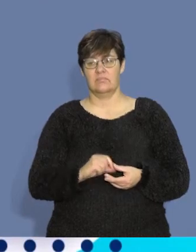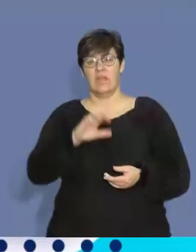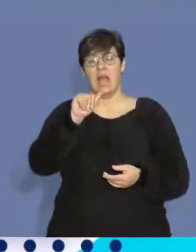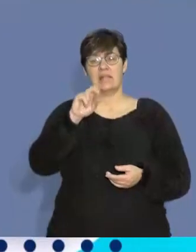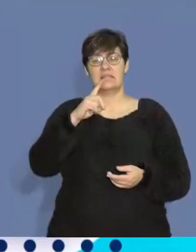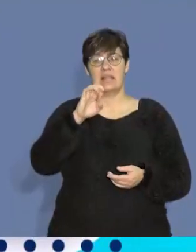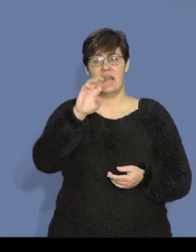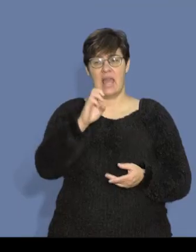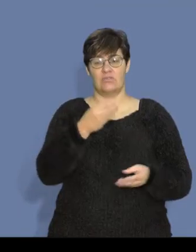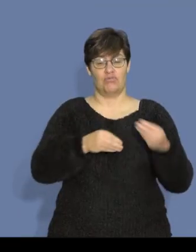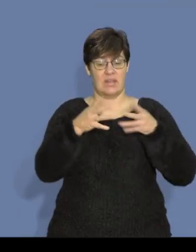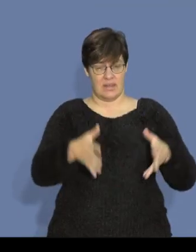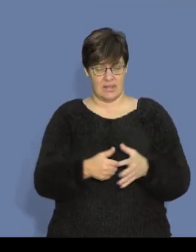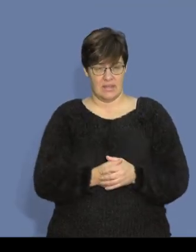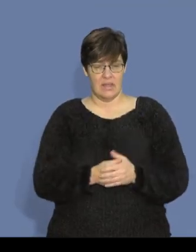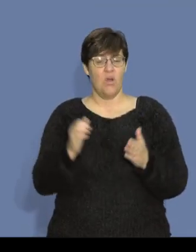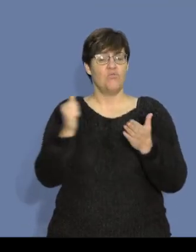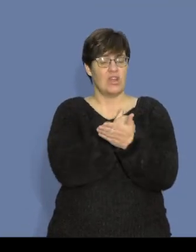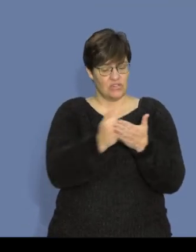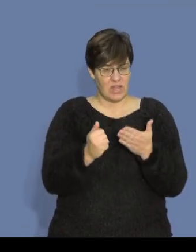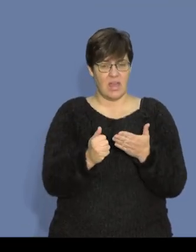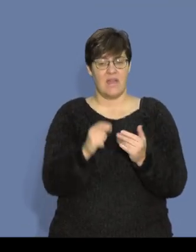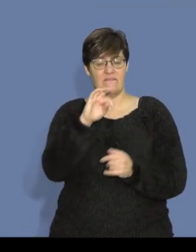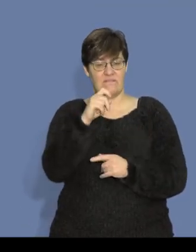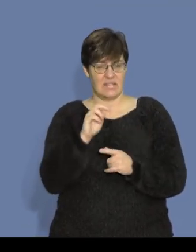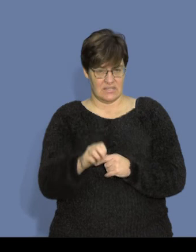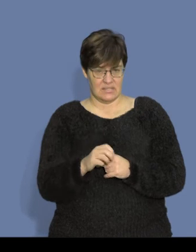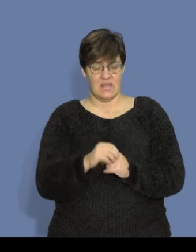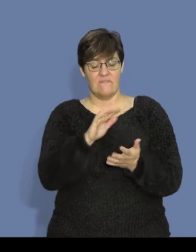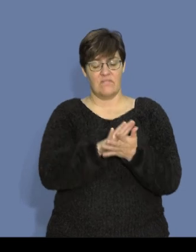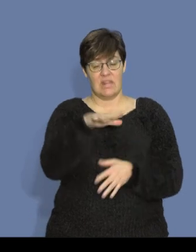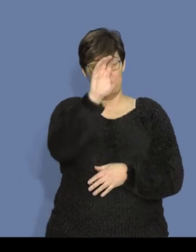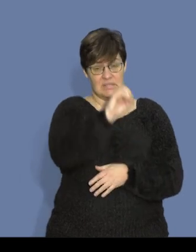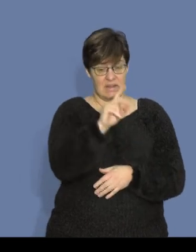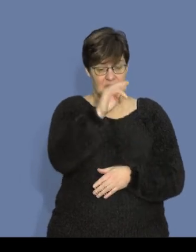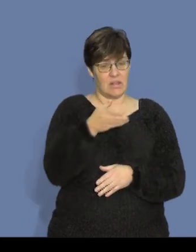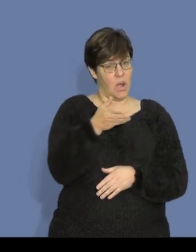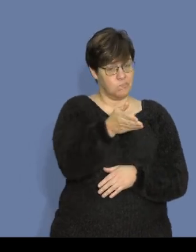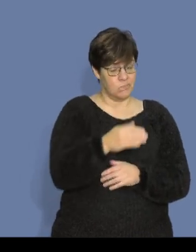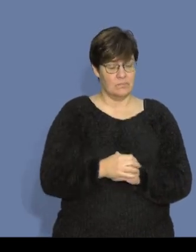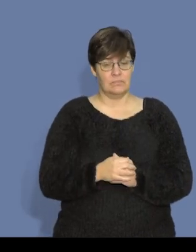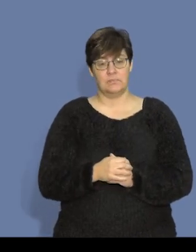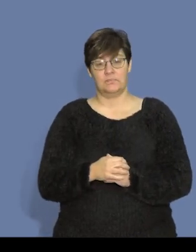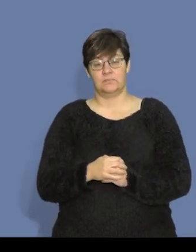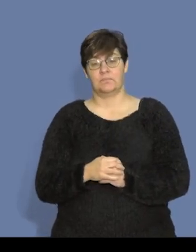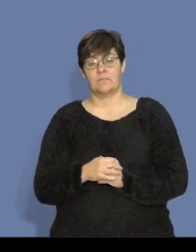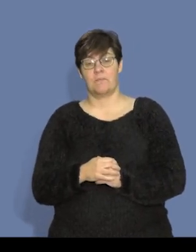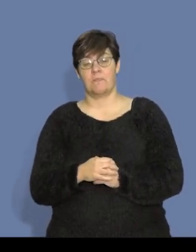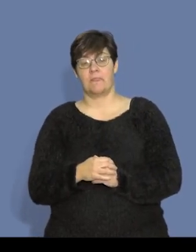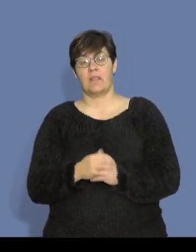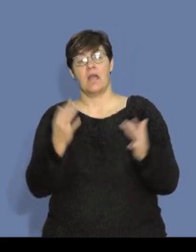Okay, we're busy with undeclared traders. The business is registered as a VAT vendor, 15% VAT is levied.